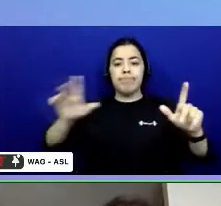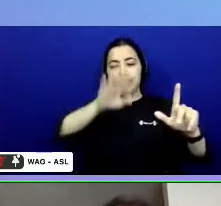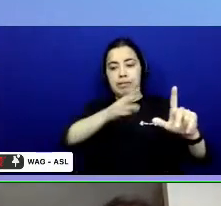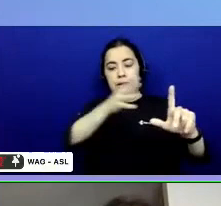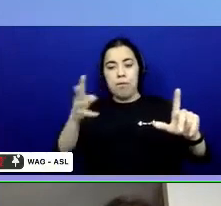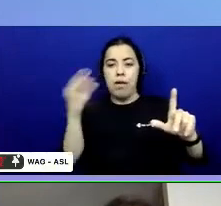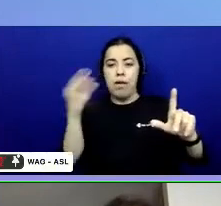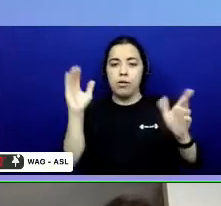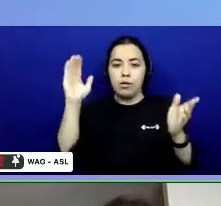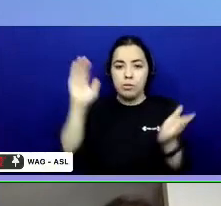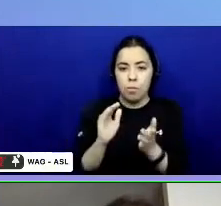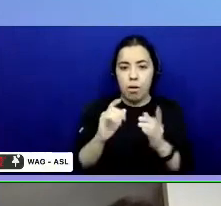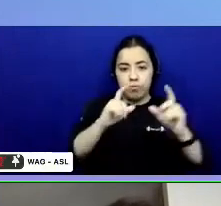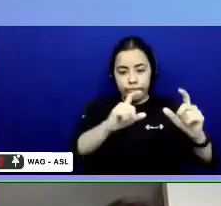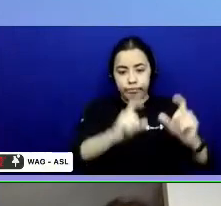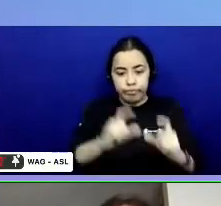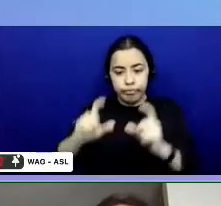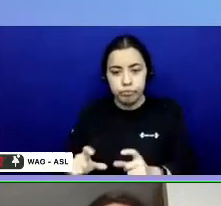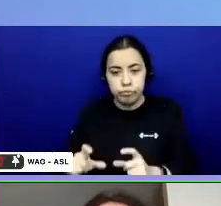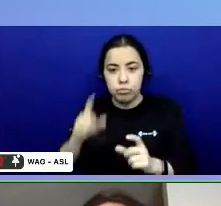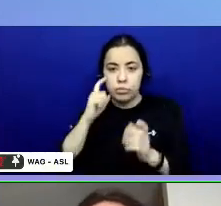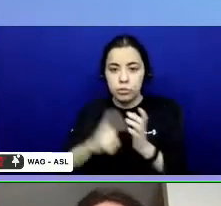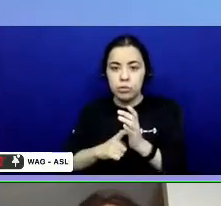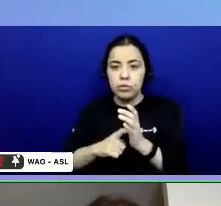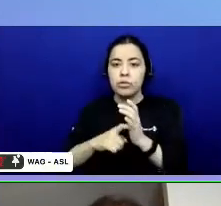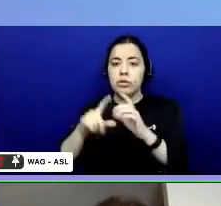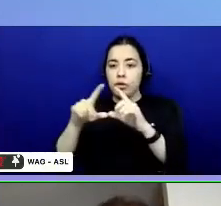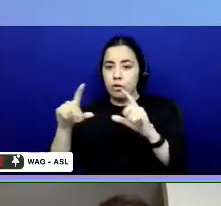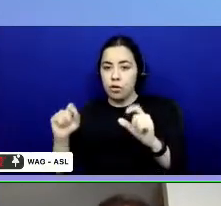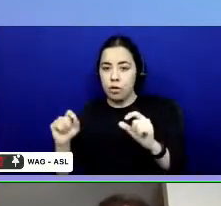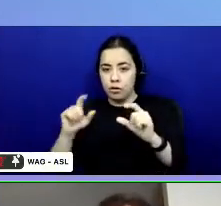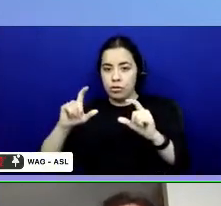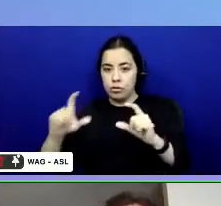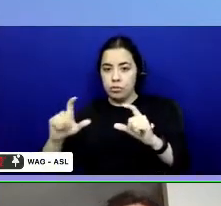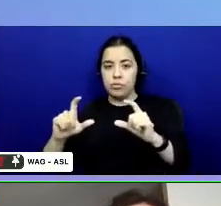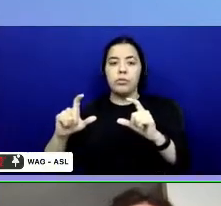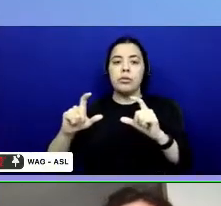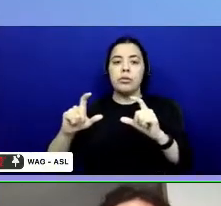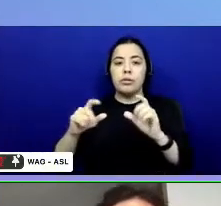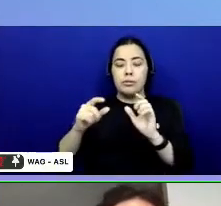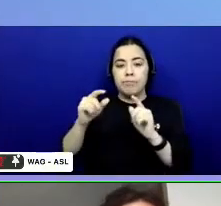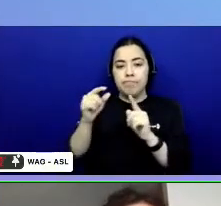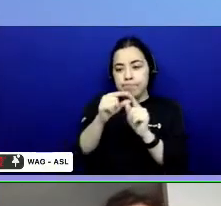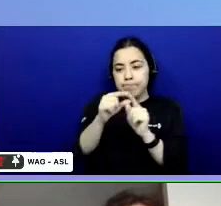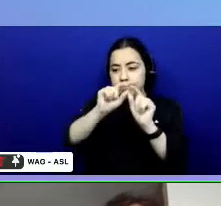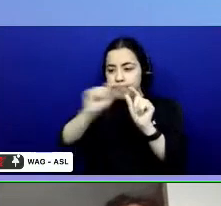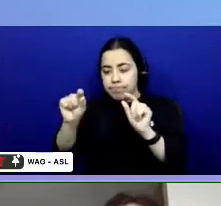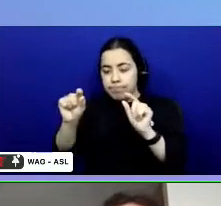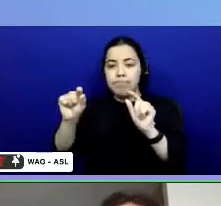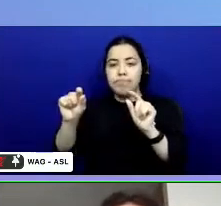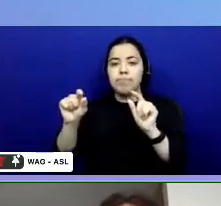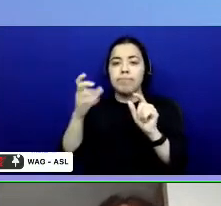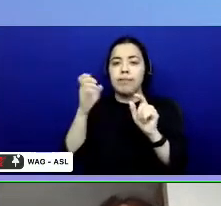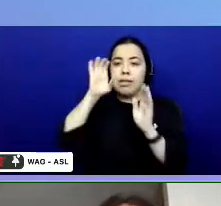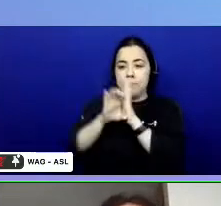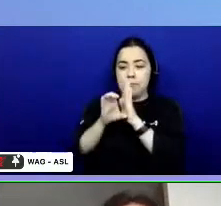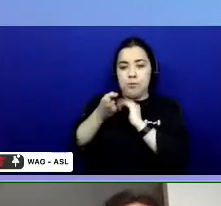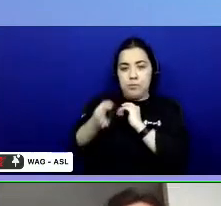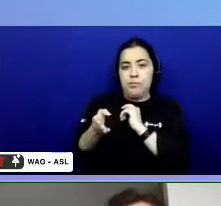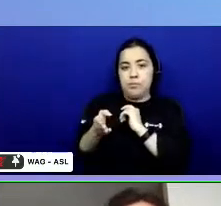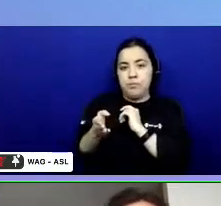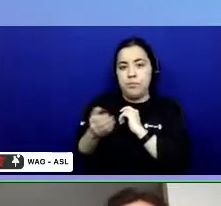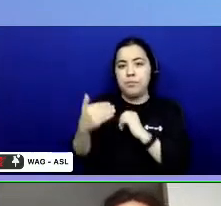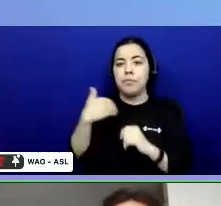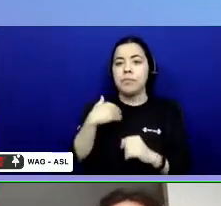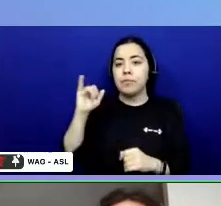we've identified the cards and the headings and the images. Also, there's an input at the top we've identified with the